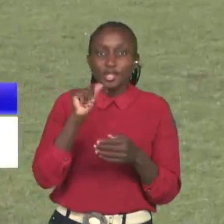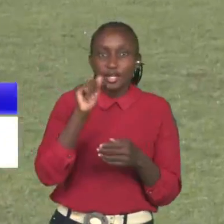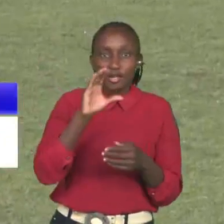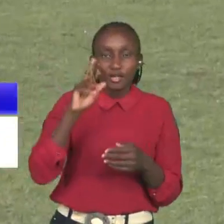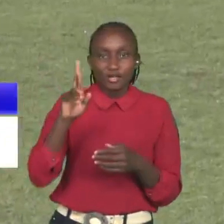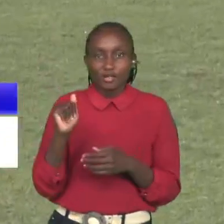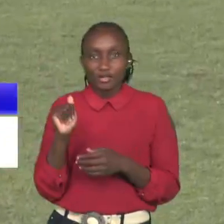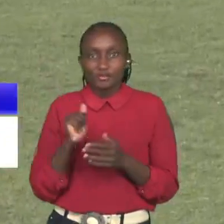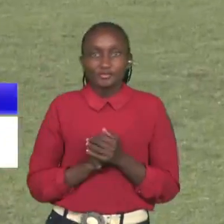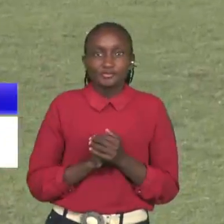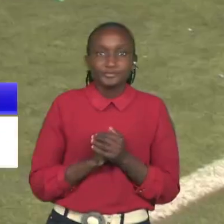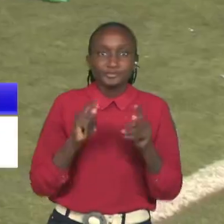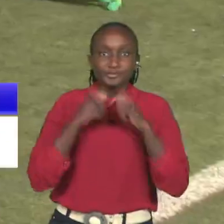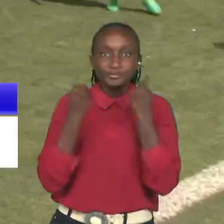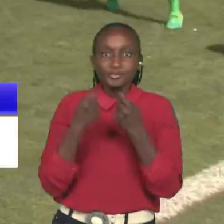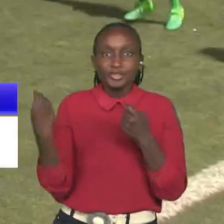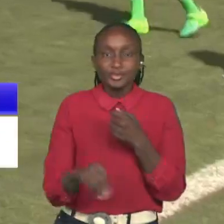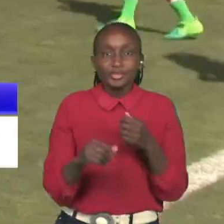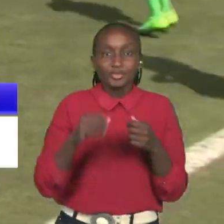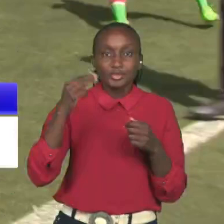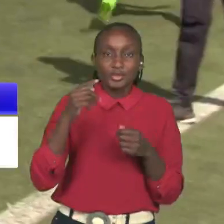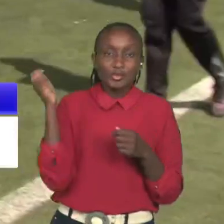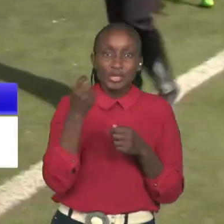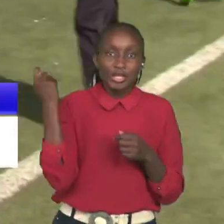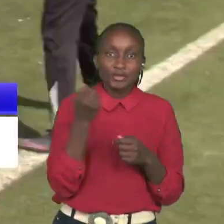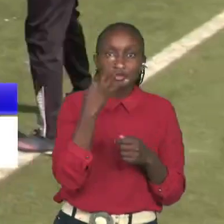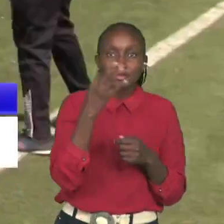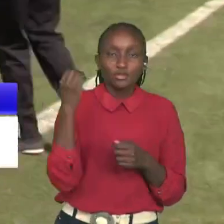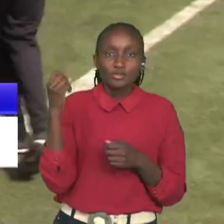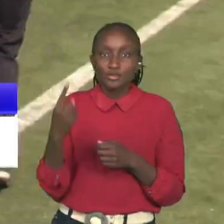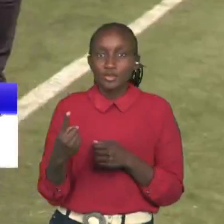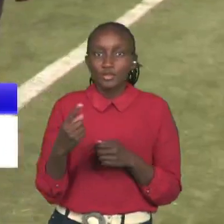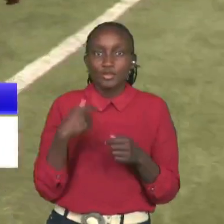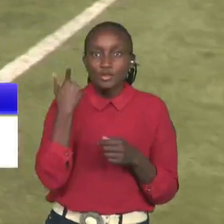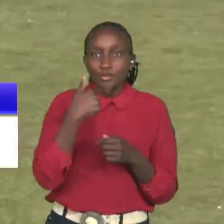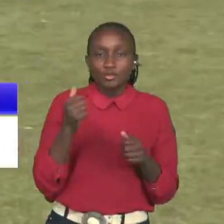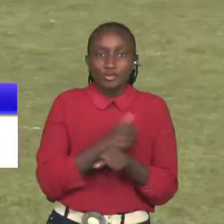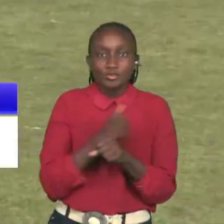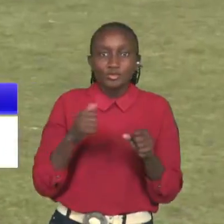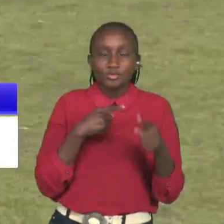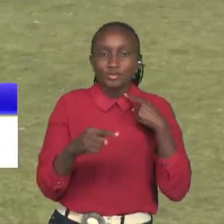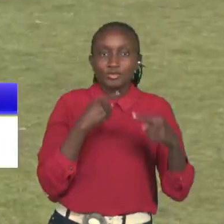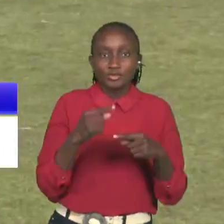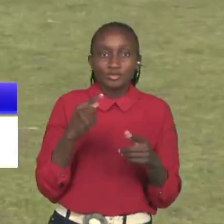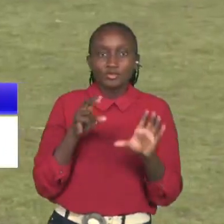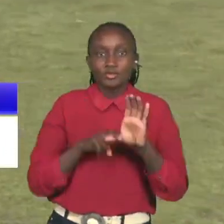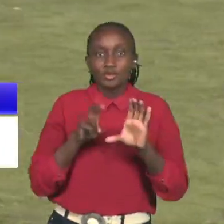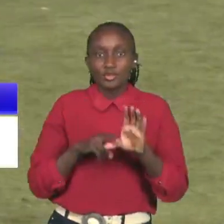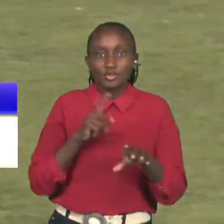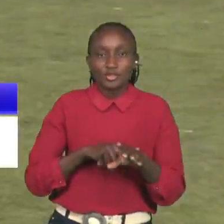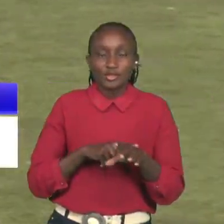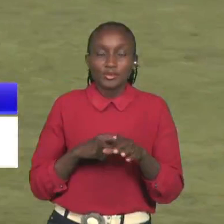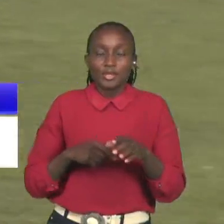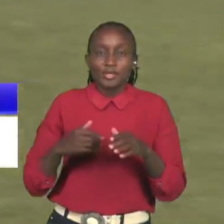clash, Starlets beat Malawi 5-3 on aggregate win, while Black Queens were no match for Gabon as they crushed them 5-0